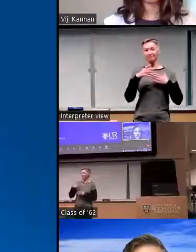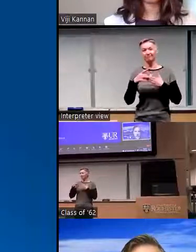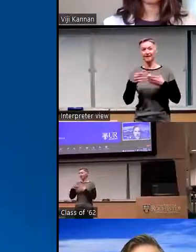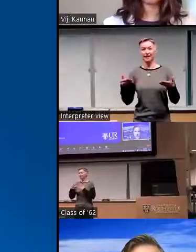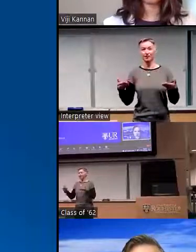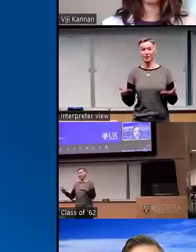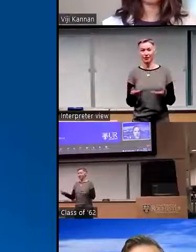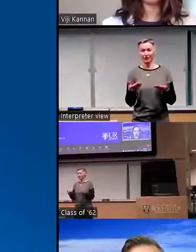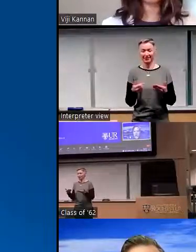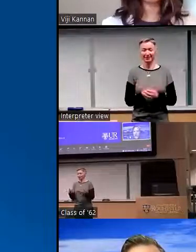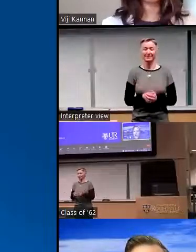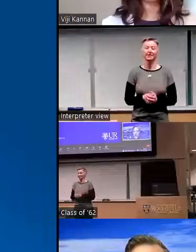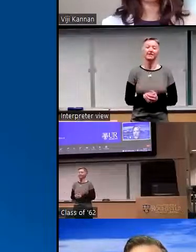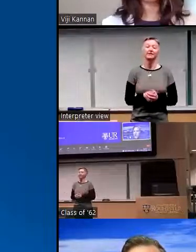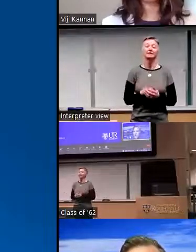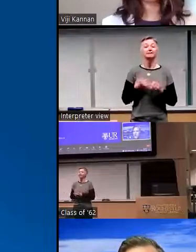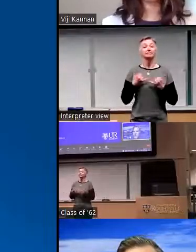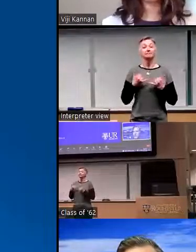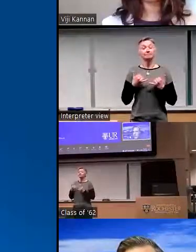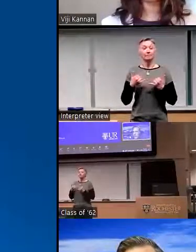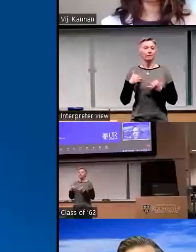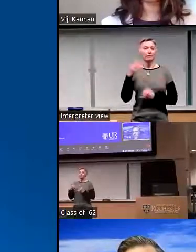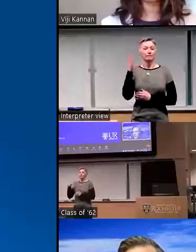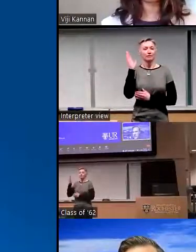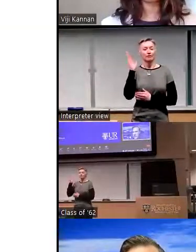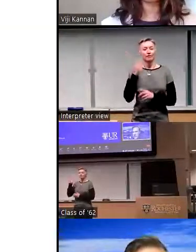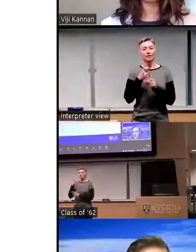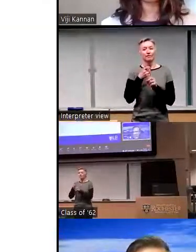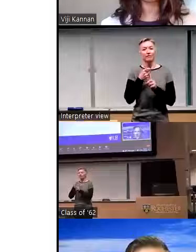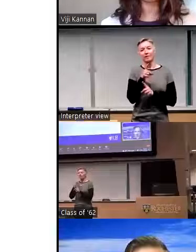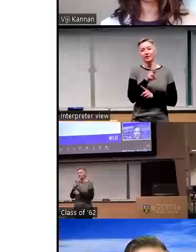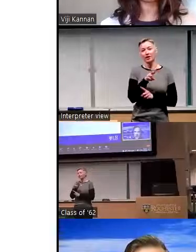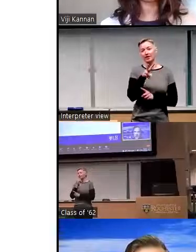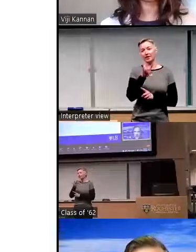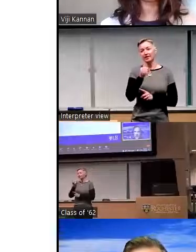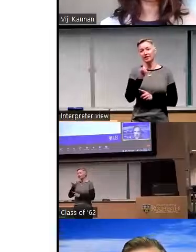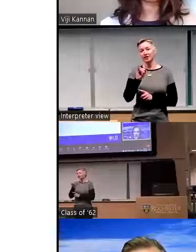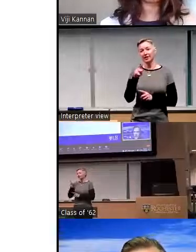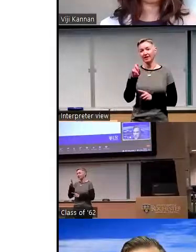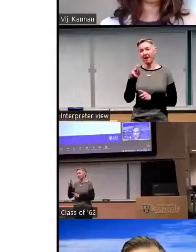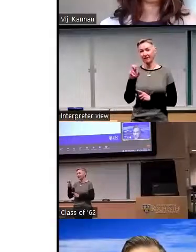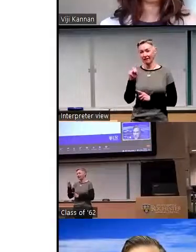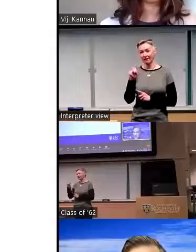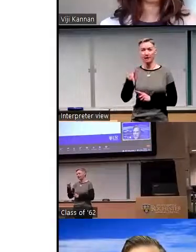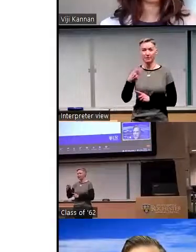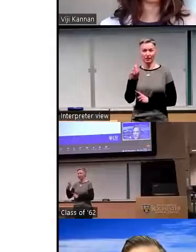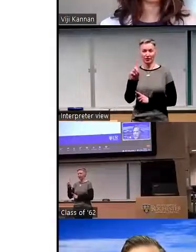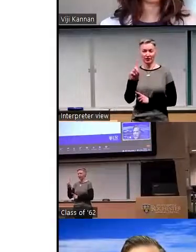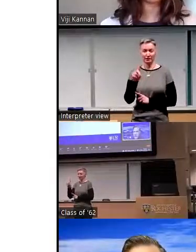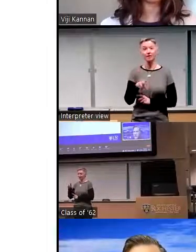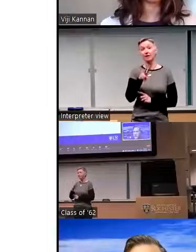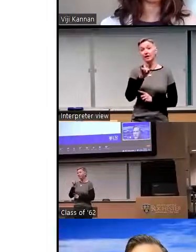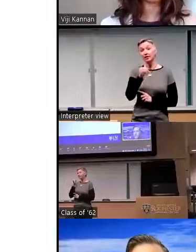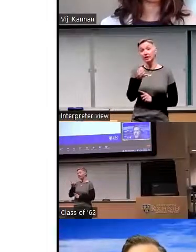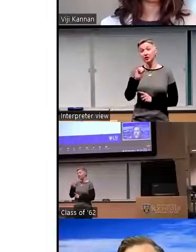Steve. Today, we have a talk by Dr. Viji Kannan, PhD. Viji completed